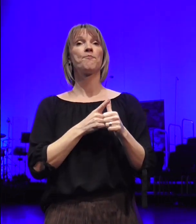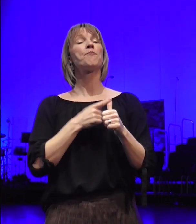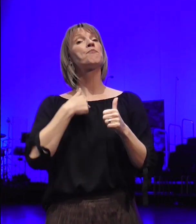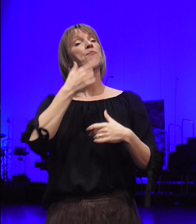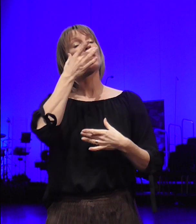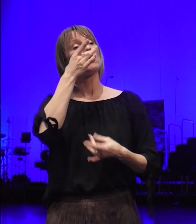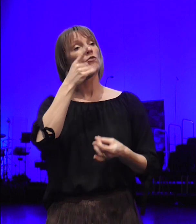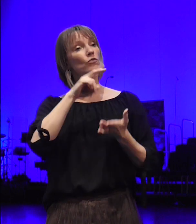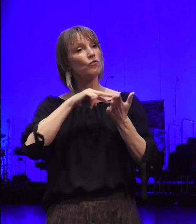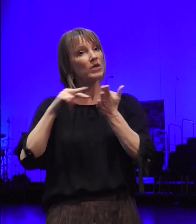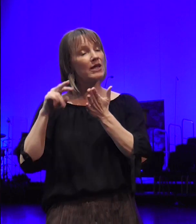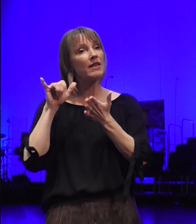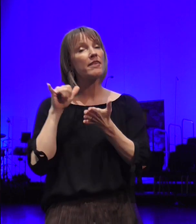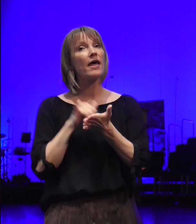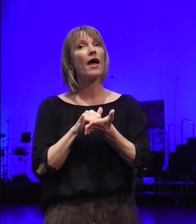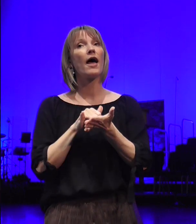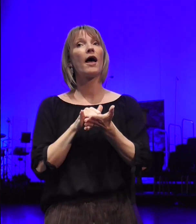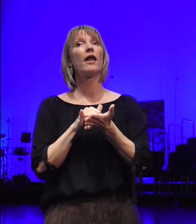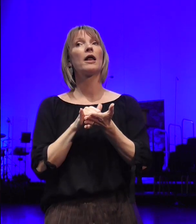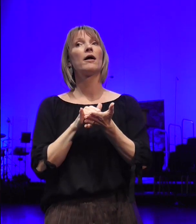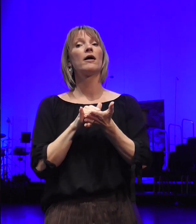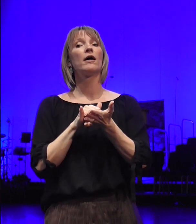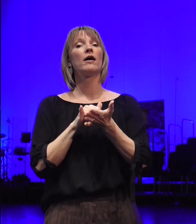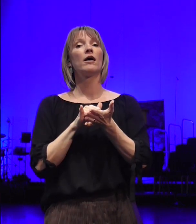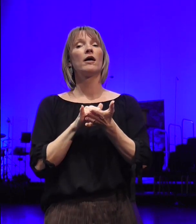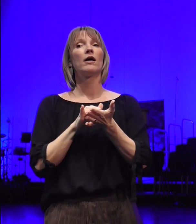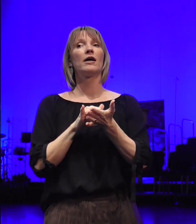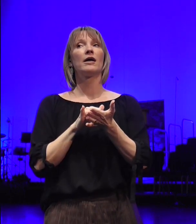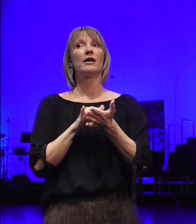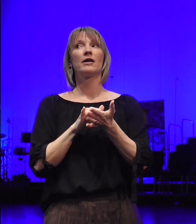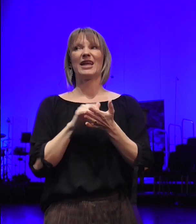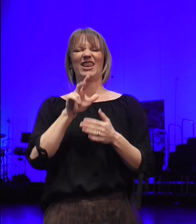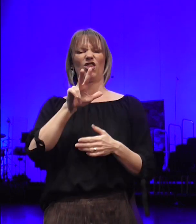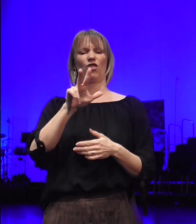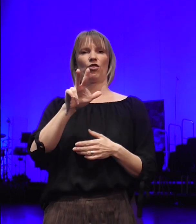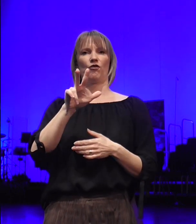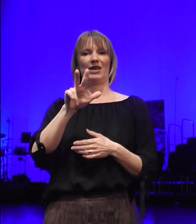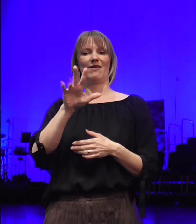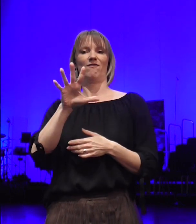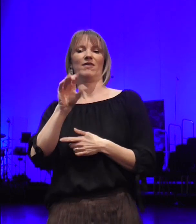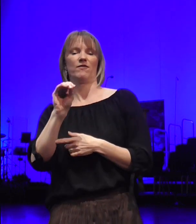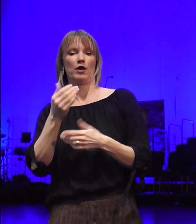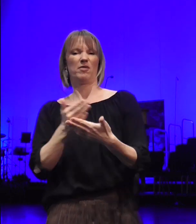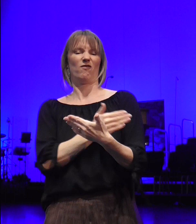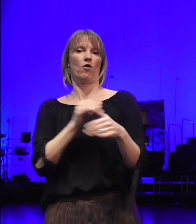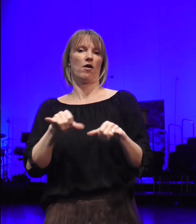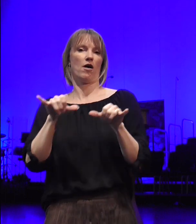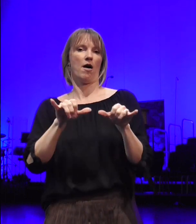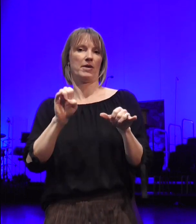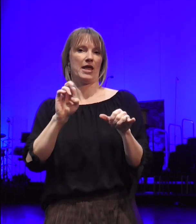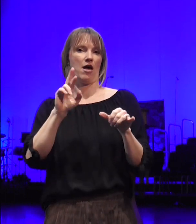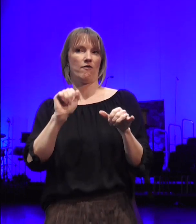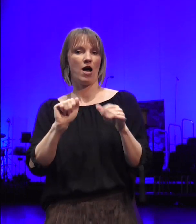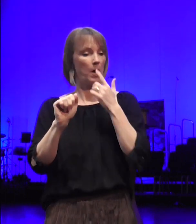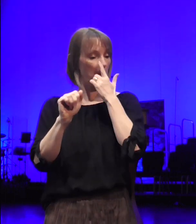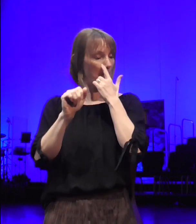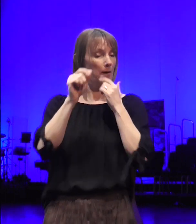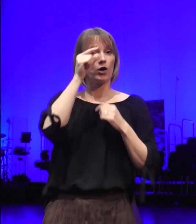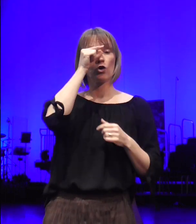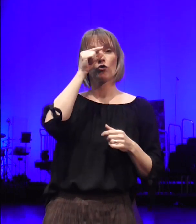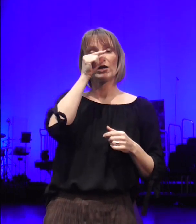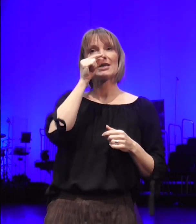was interesting to read that in 350, before the Common Era, the Greeks considered